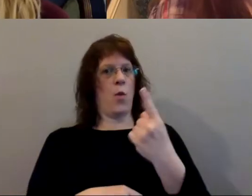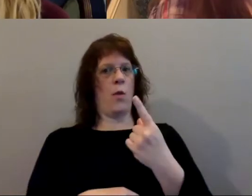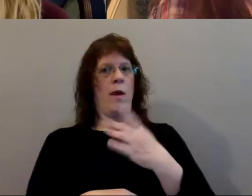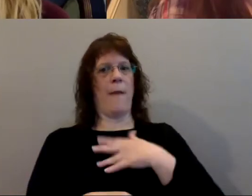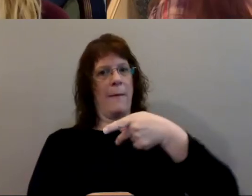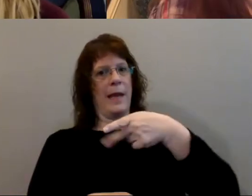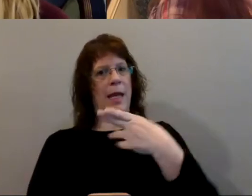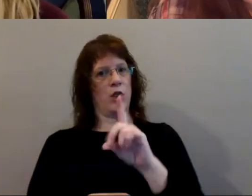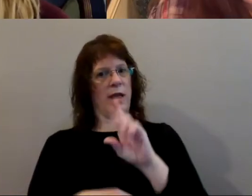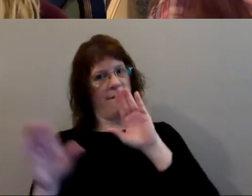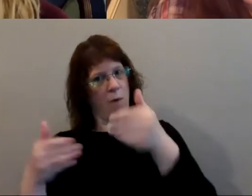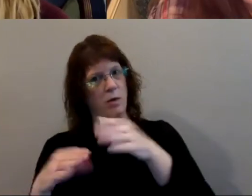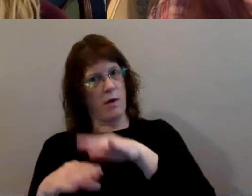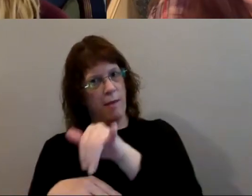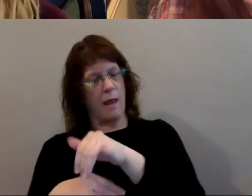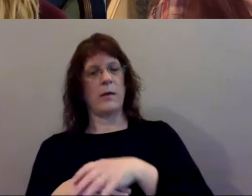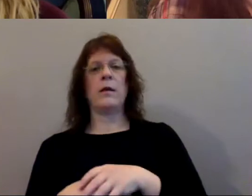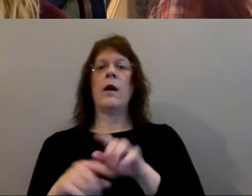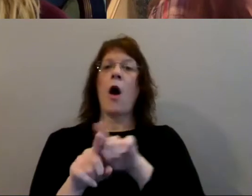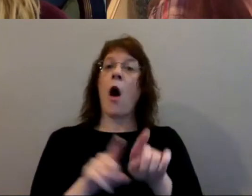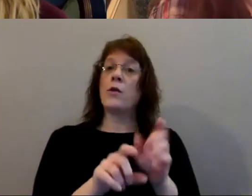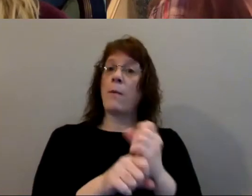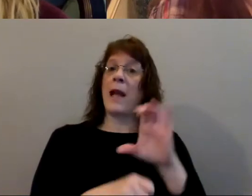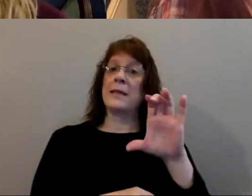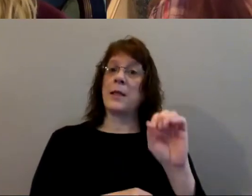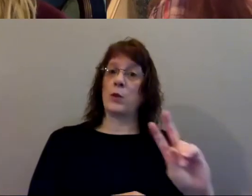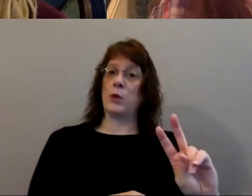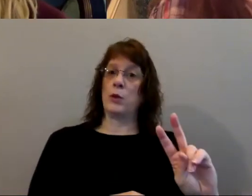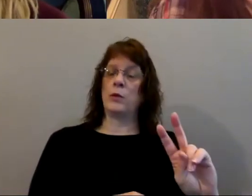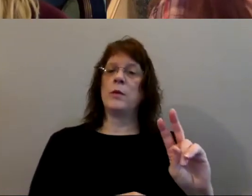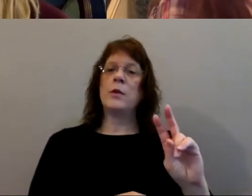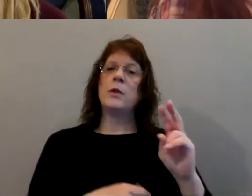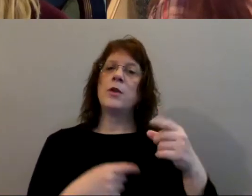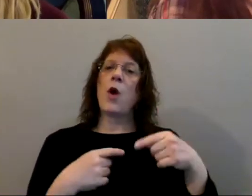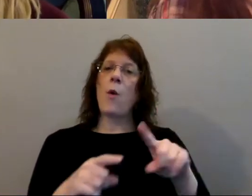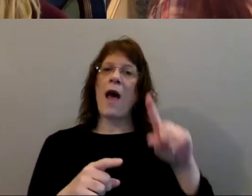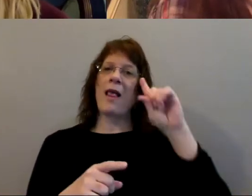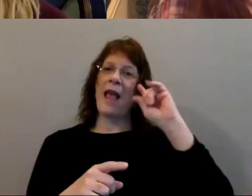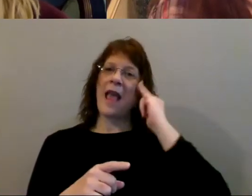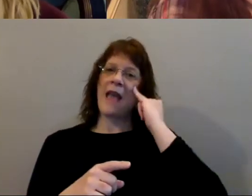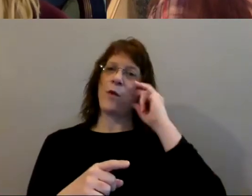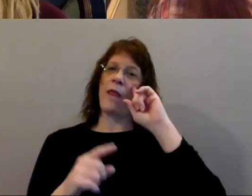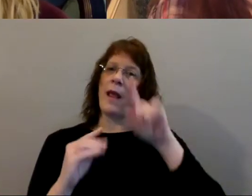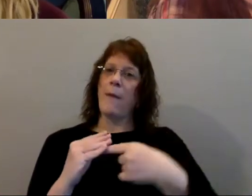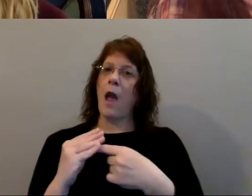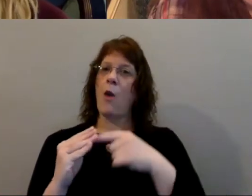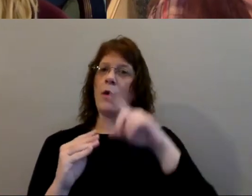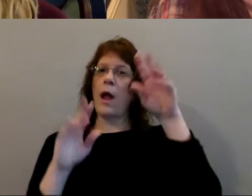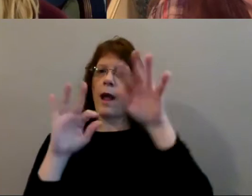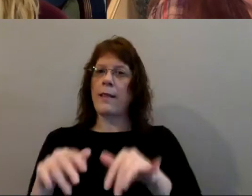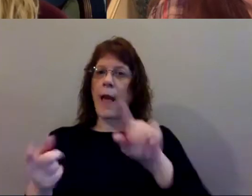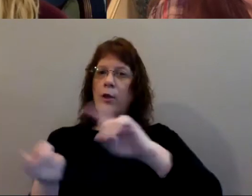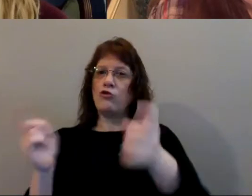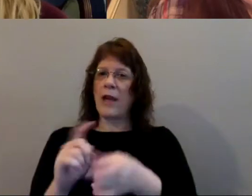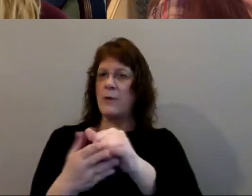on. And then it also produces CO2. And while I think in the context of climate change, that kind of scares people, that's actually a great